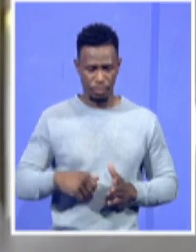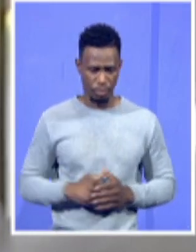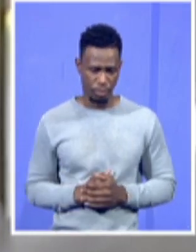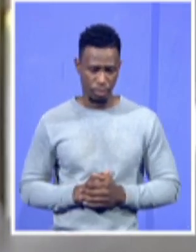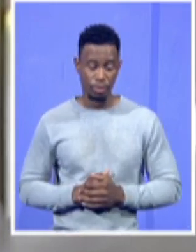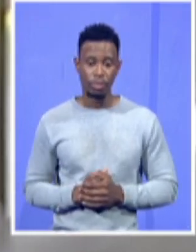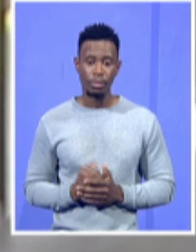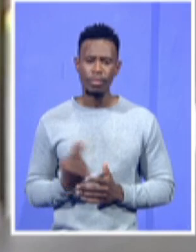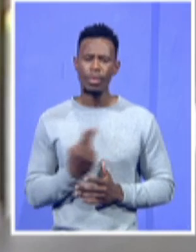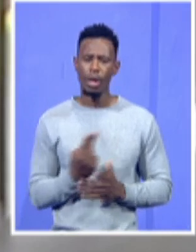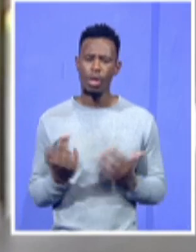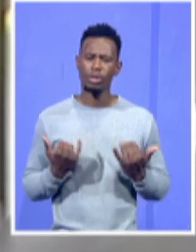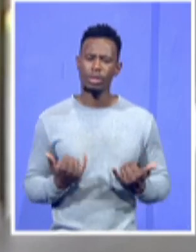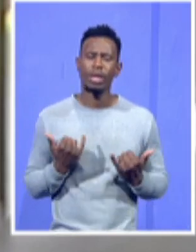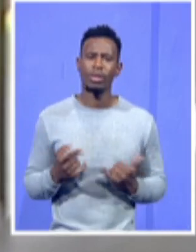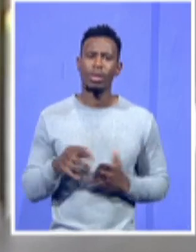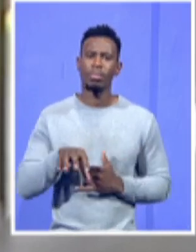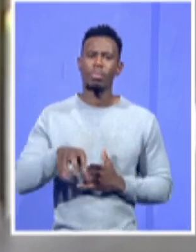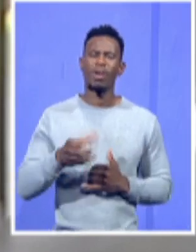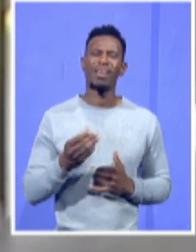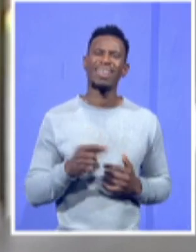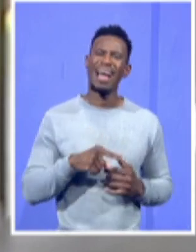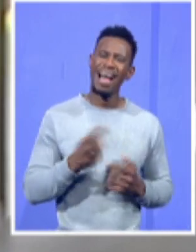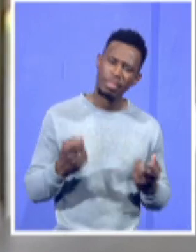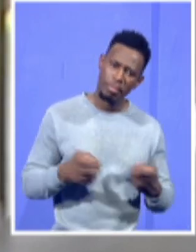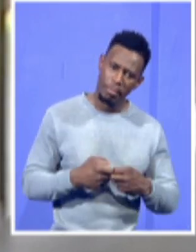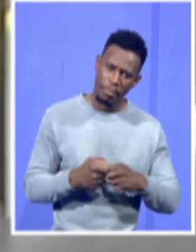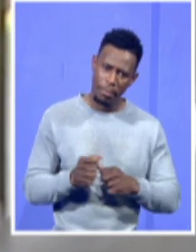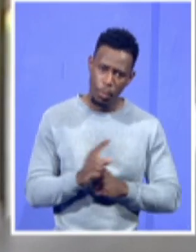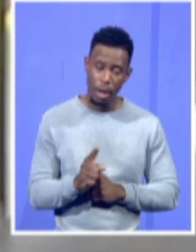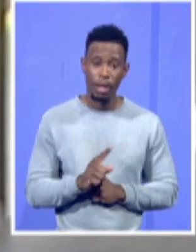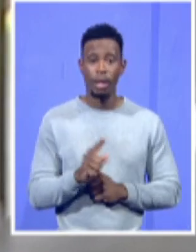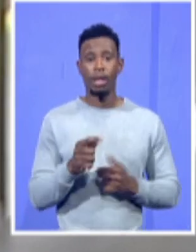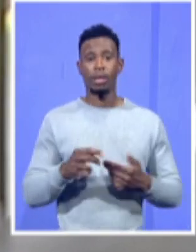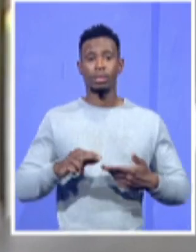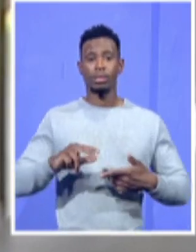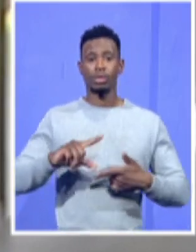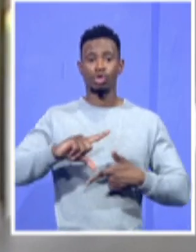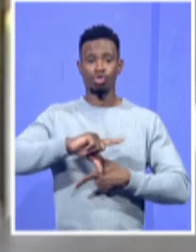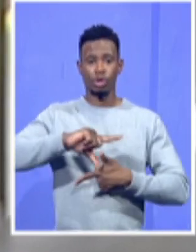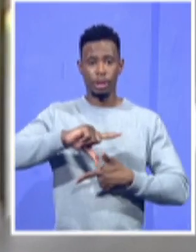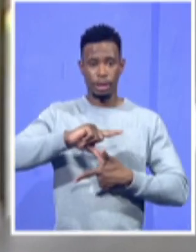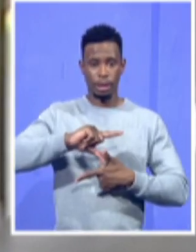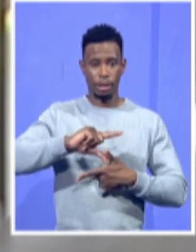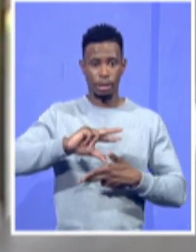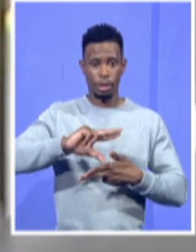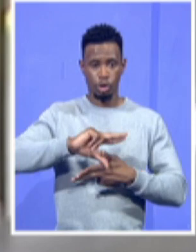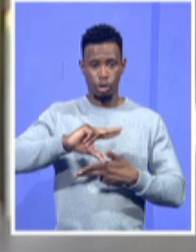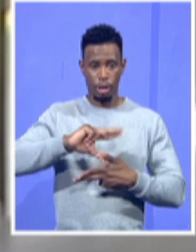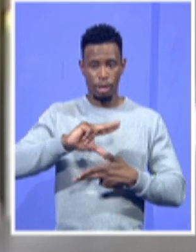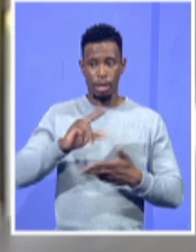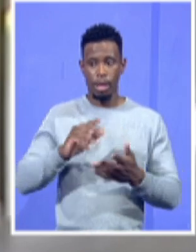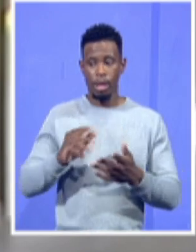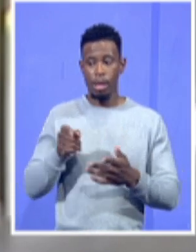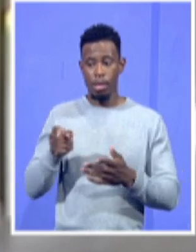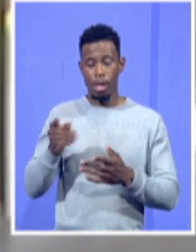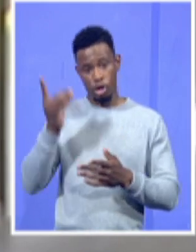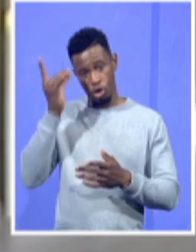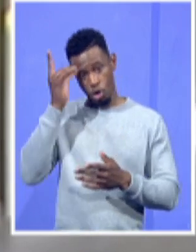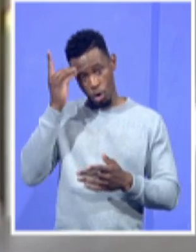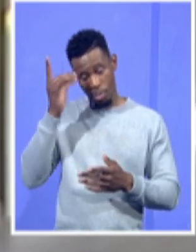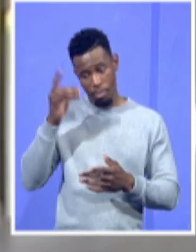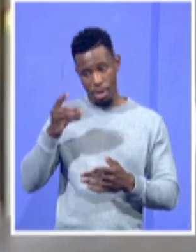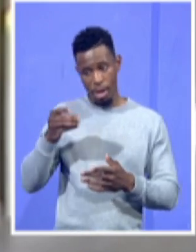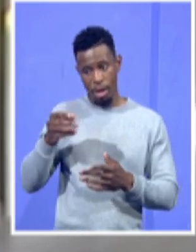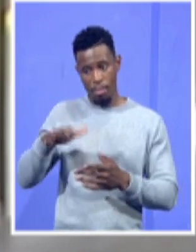Desiree, where the province is faced with a situation where Transnet may be moving its head offices from the Durban harbour here